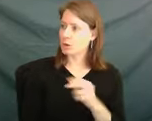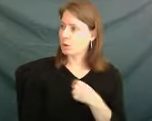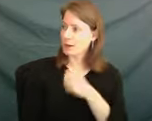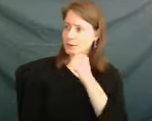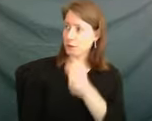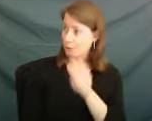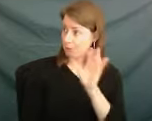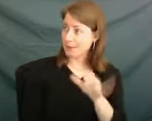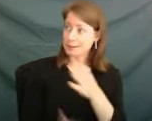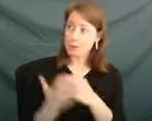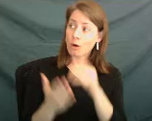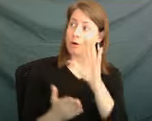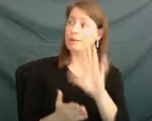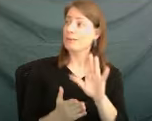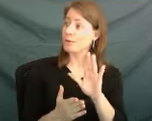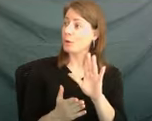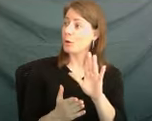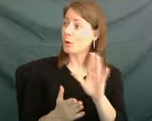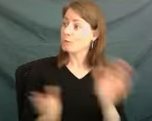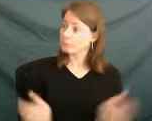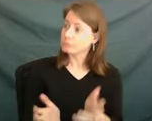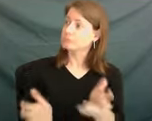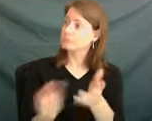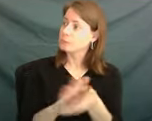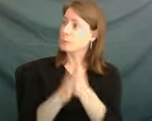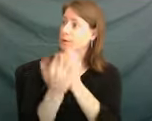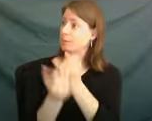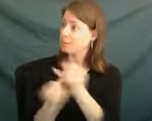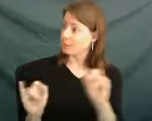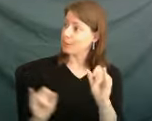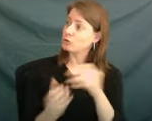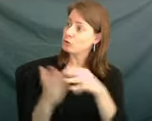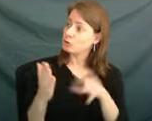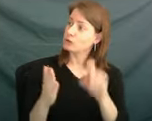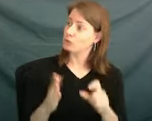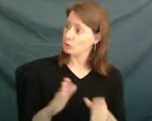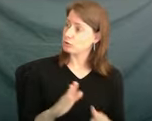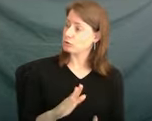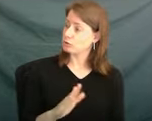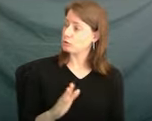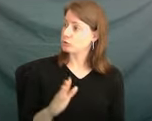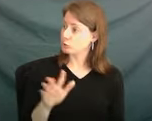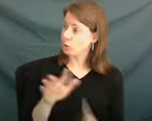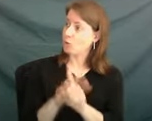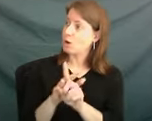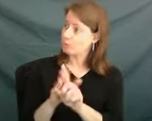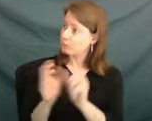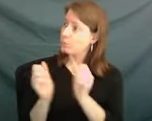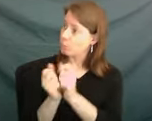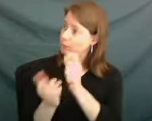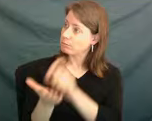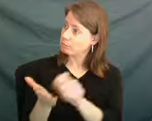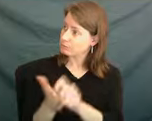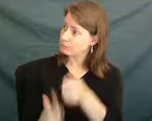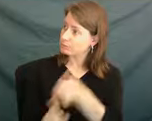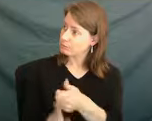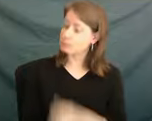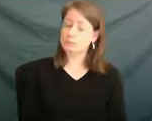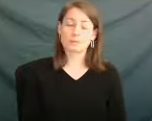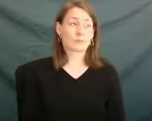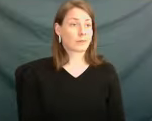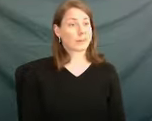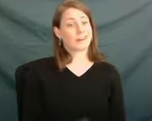equipment. I have done lessons where I haven't given them out at all, and they just sat there the whole time, and then they had a detention at the end where they had to have found one and do it.